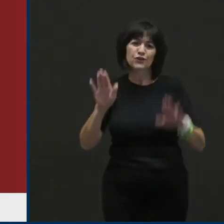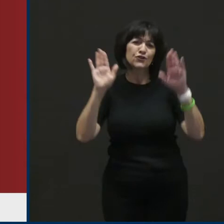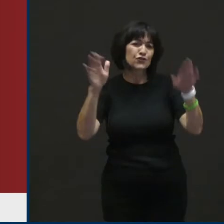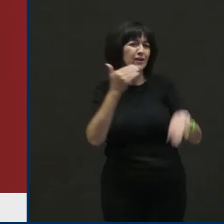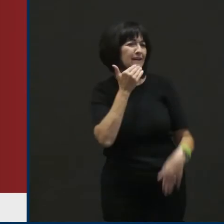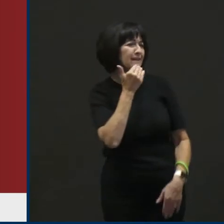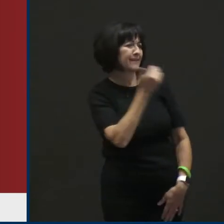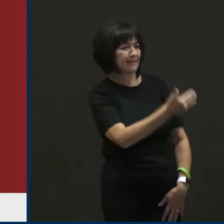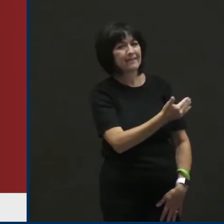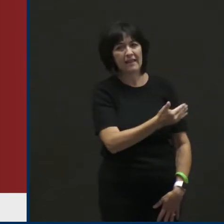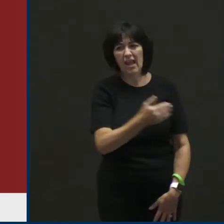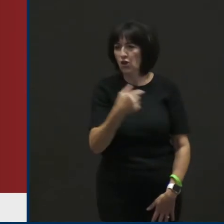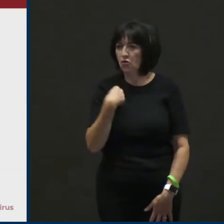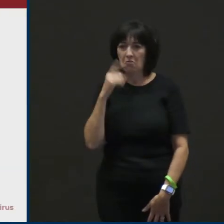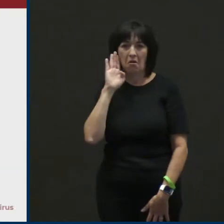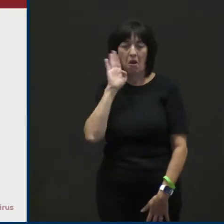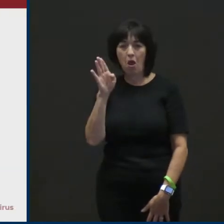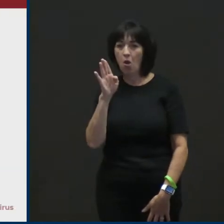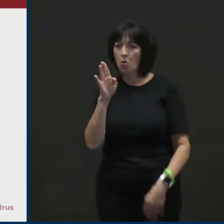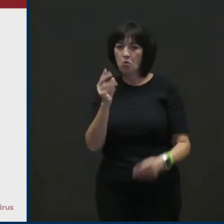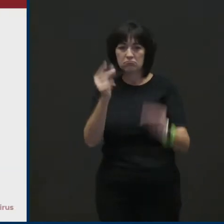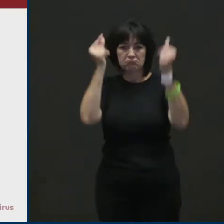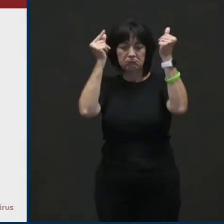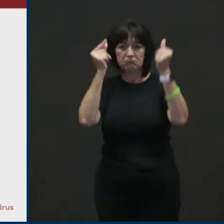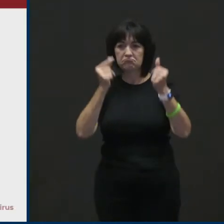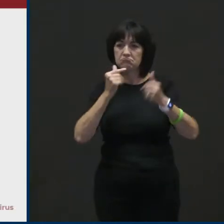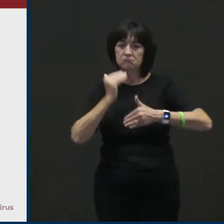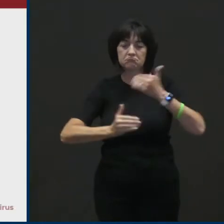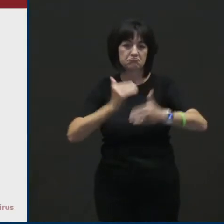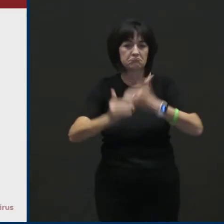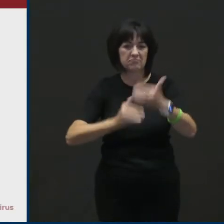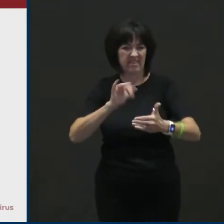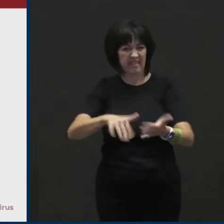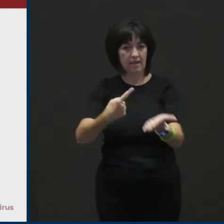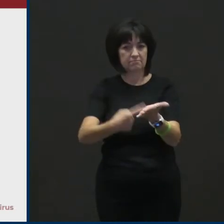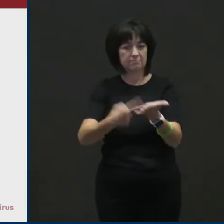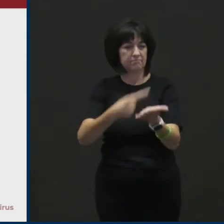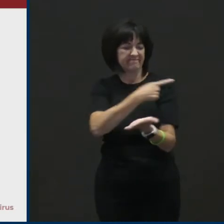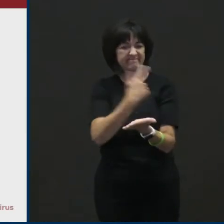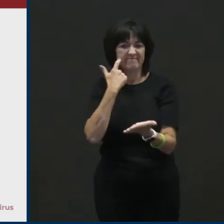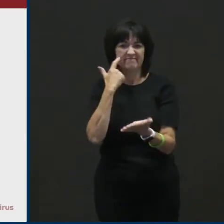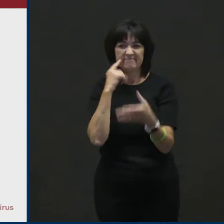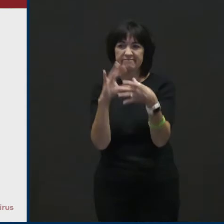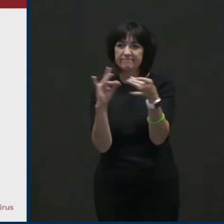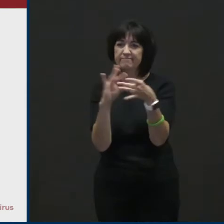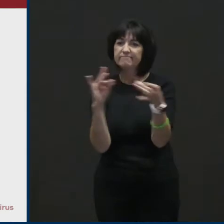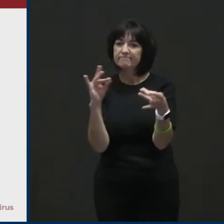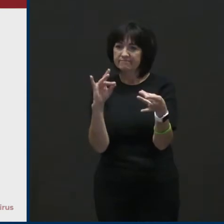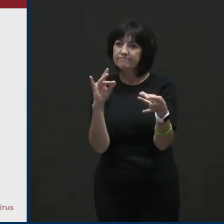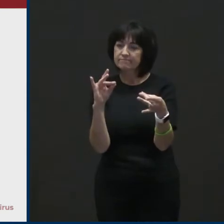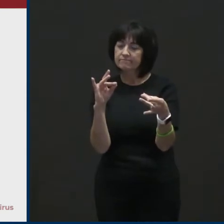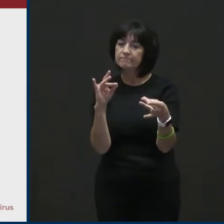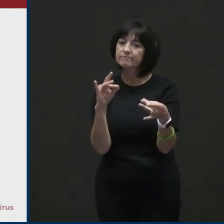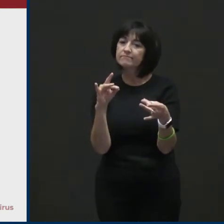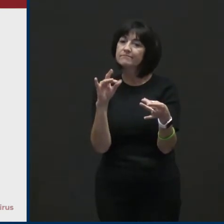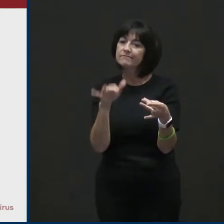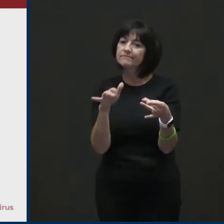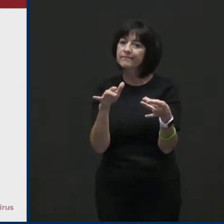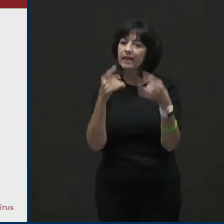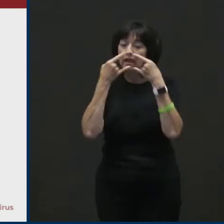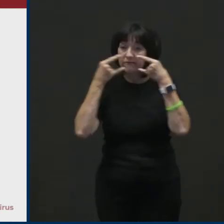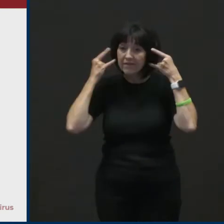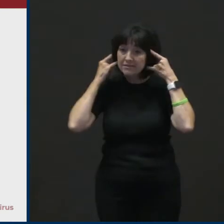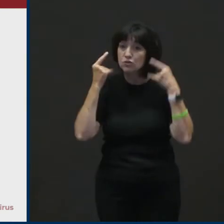right into that discussion around our updated guidance for face coverings for